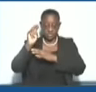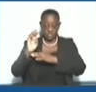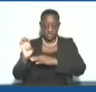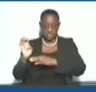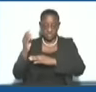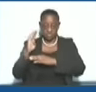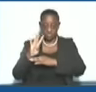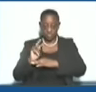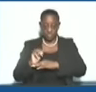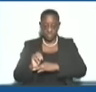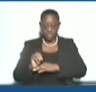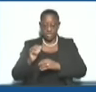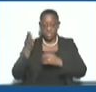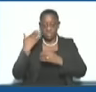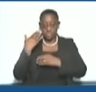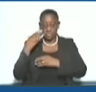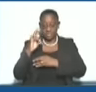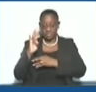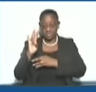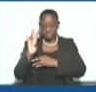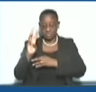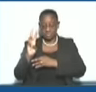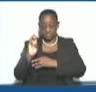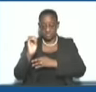at 4 miles per hour, the barometric pressure